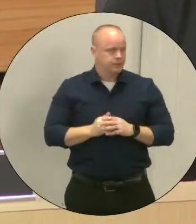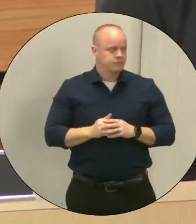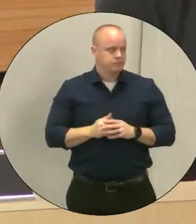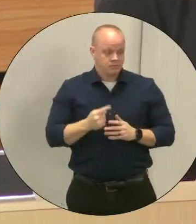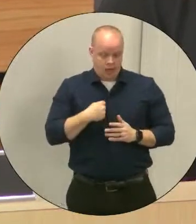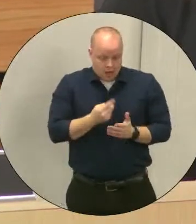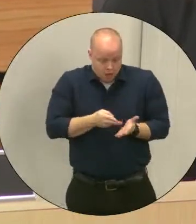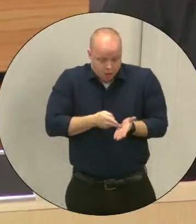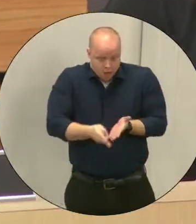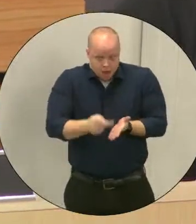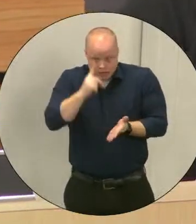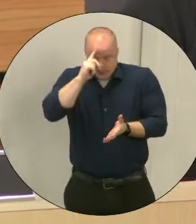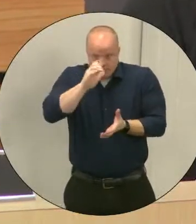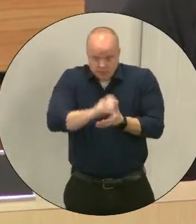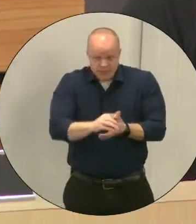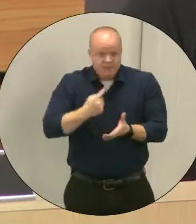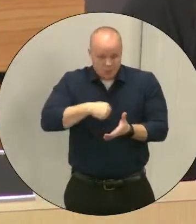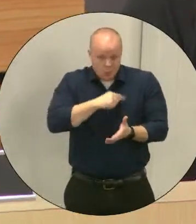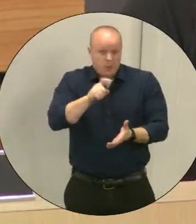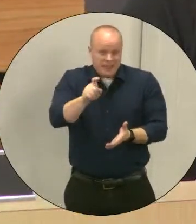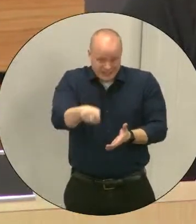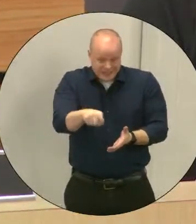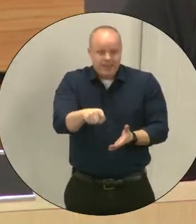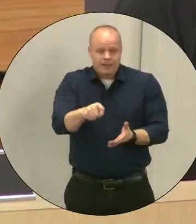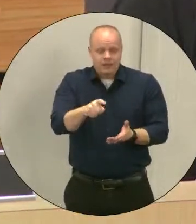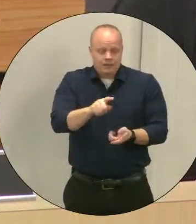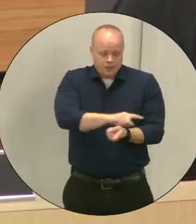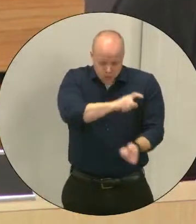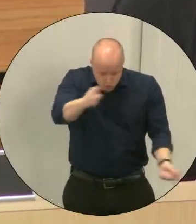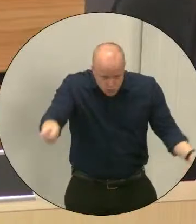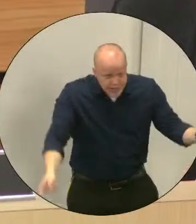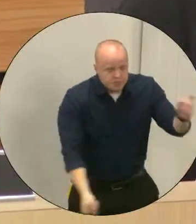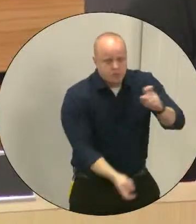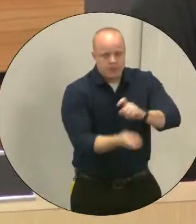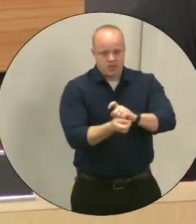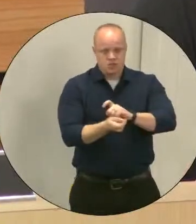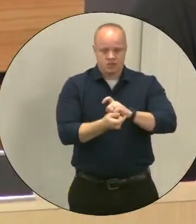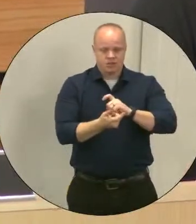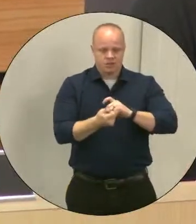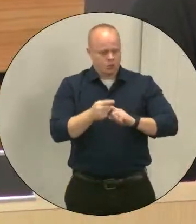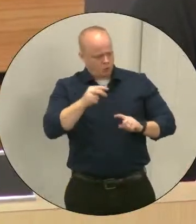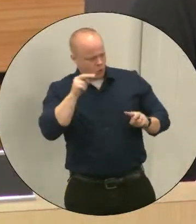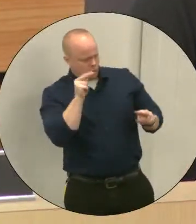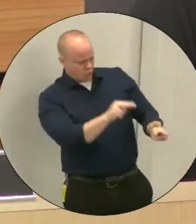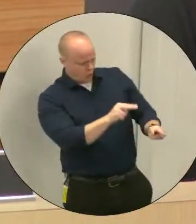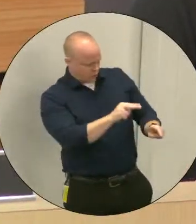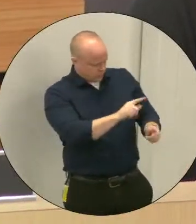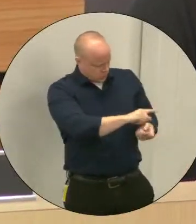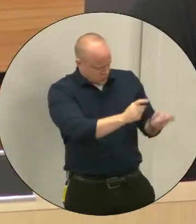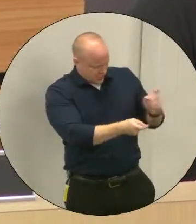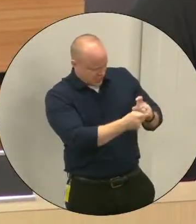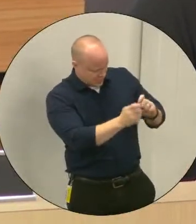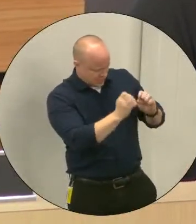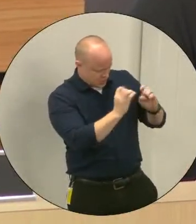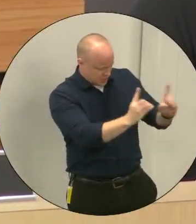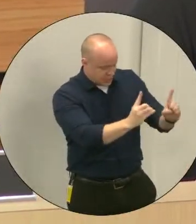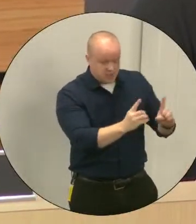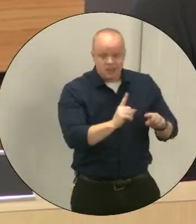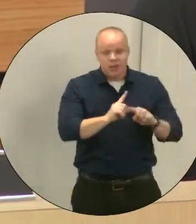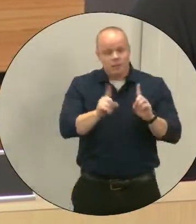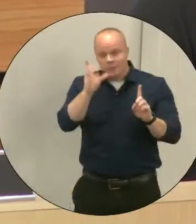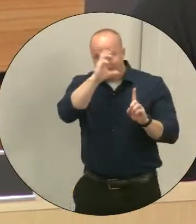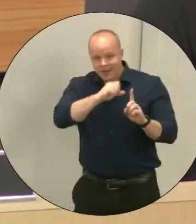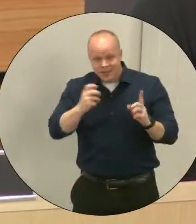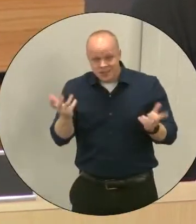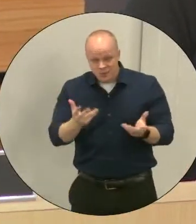I honestly believe that we really need a total transformation, a relook at education. But guess what?